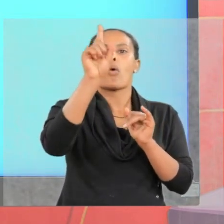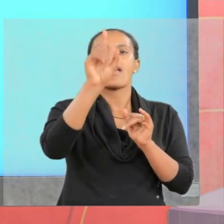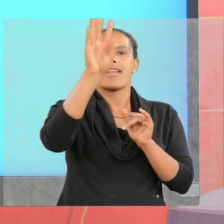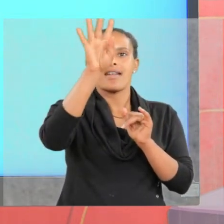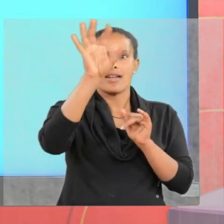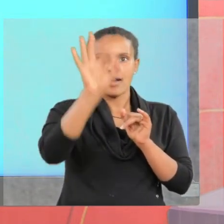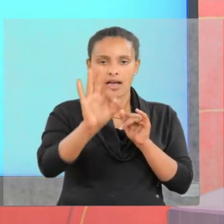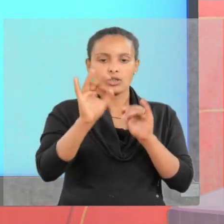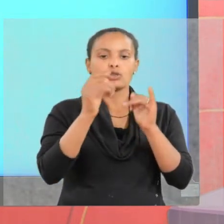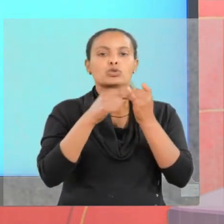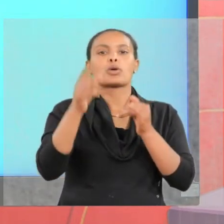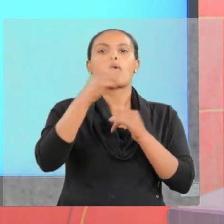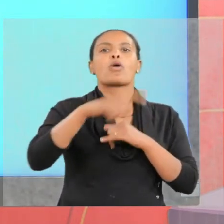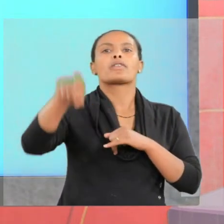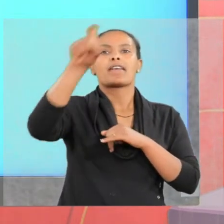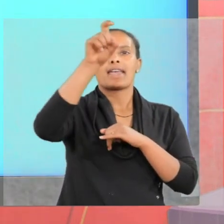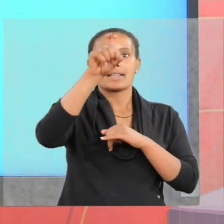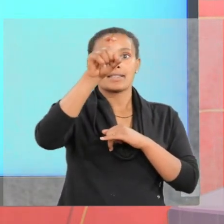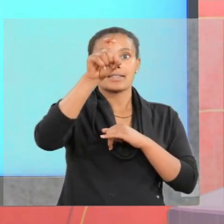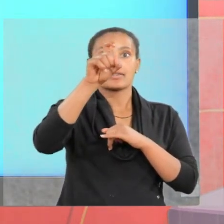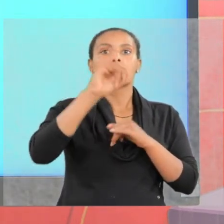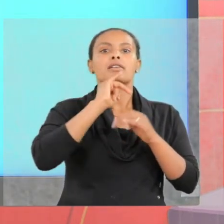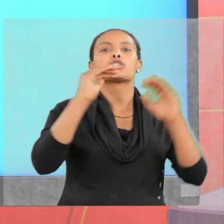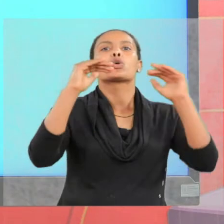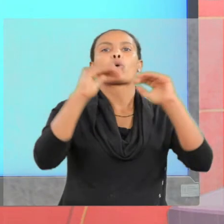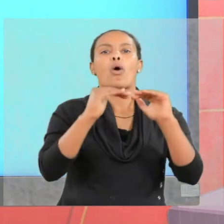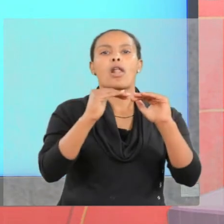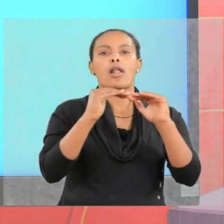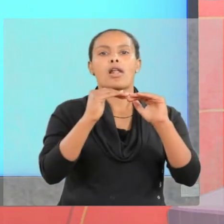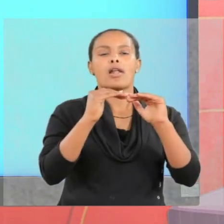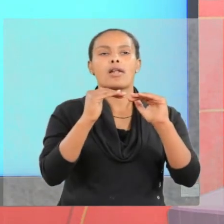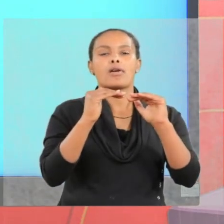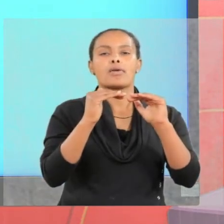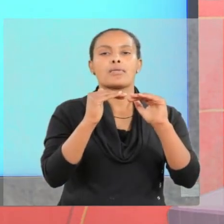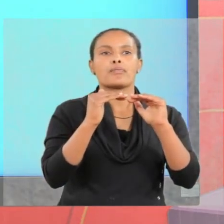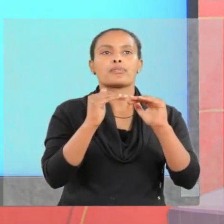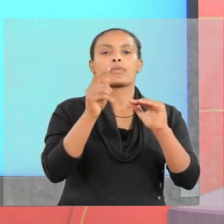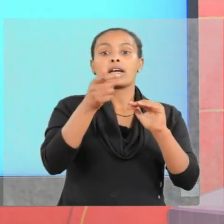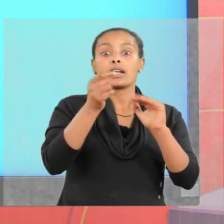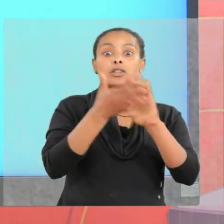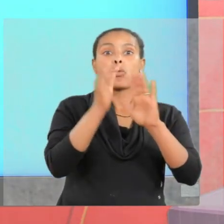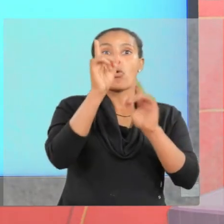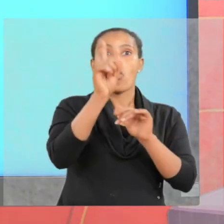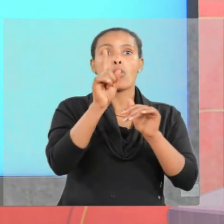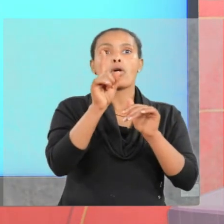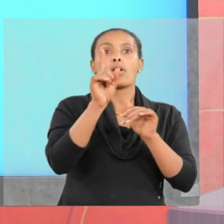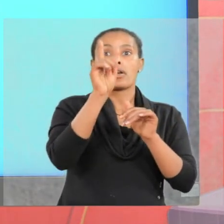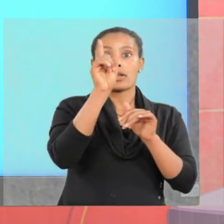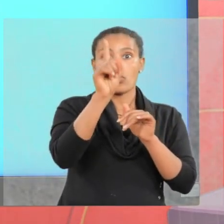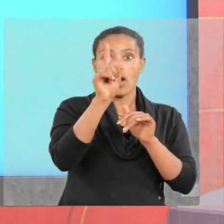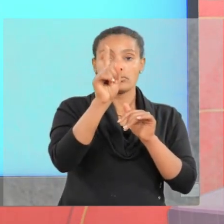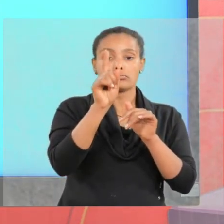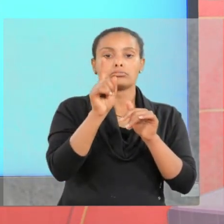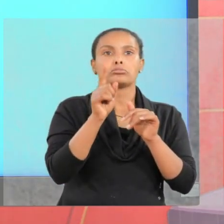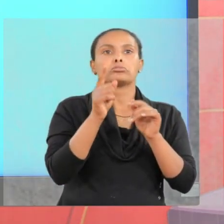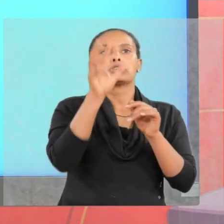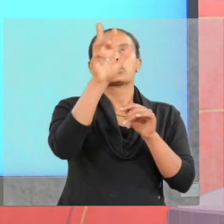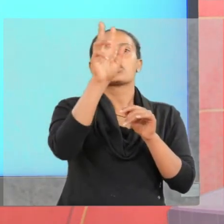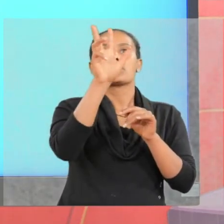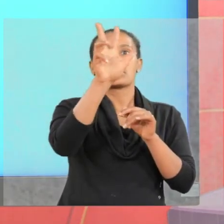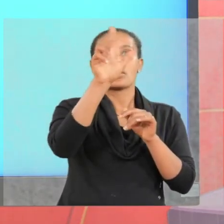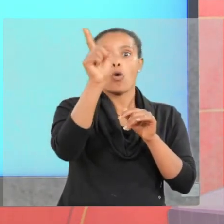0.819 to the power X equal rate 1 divided by rate 2 is 3 over